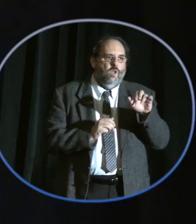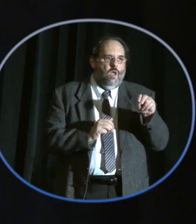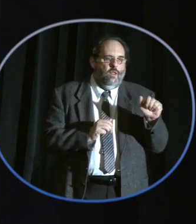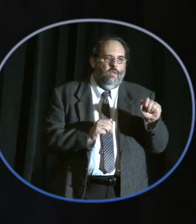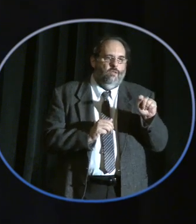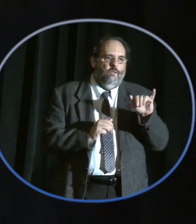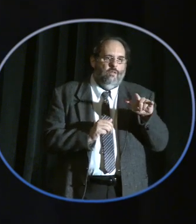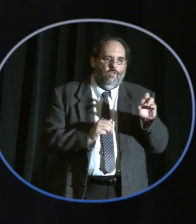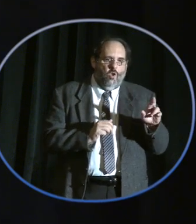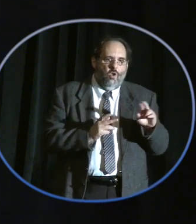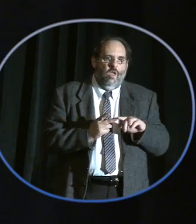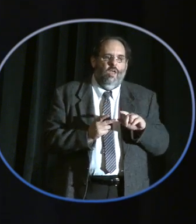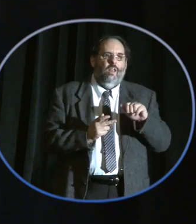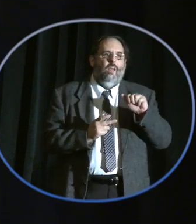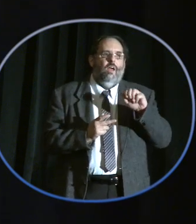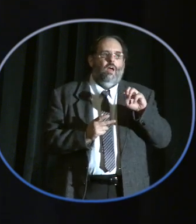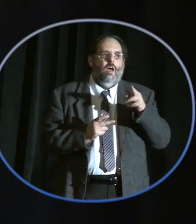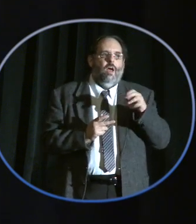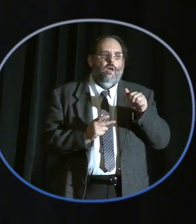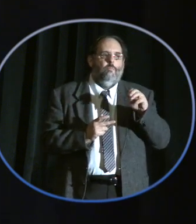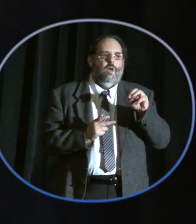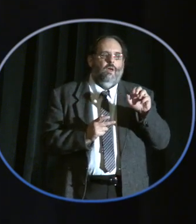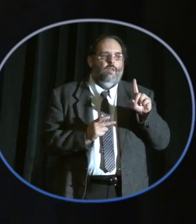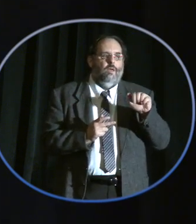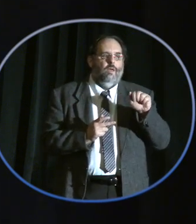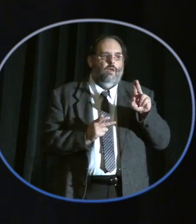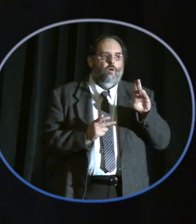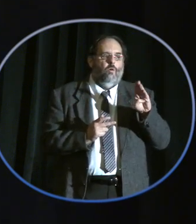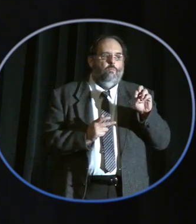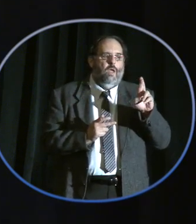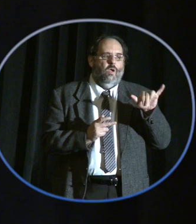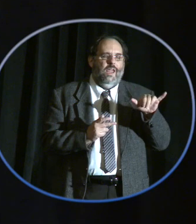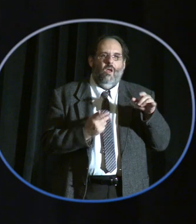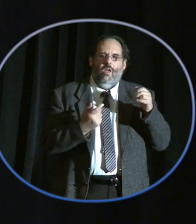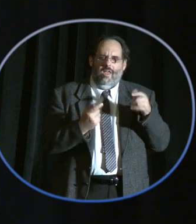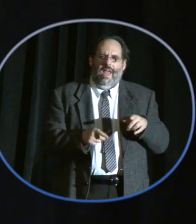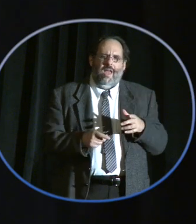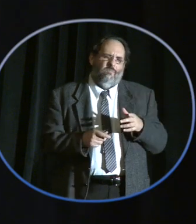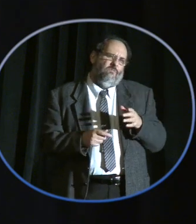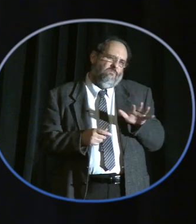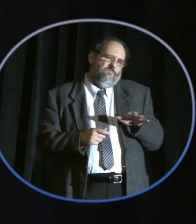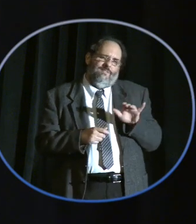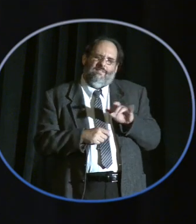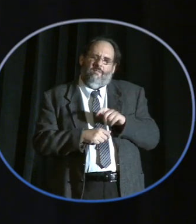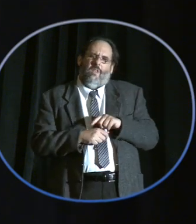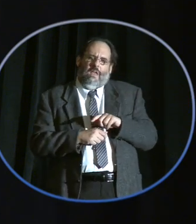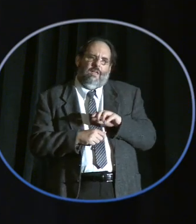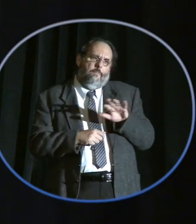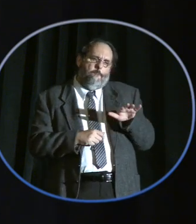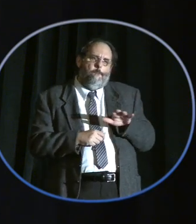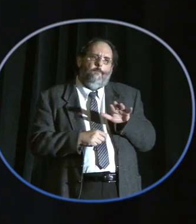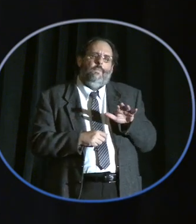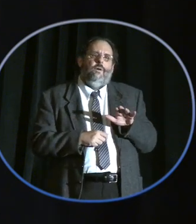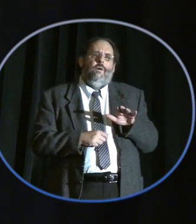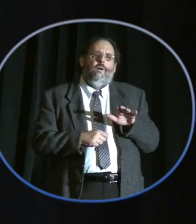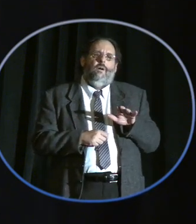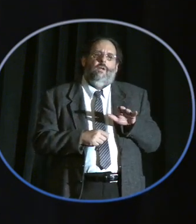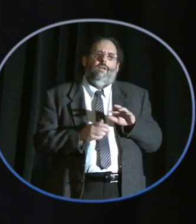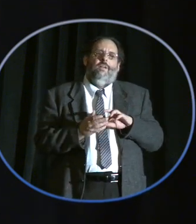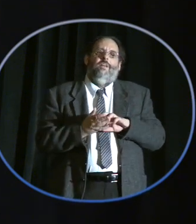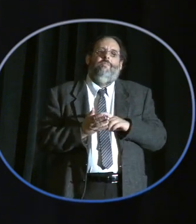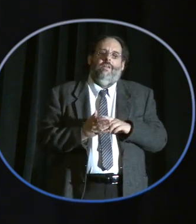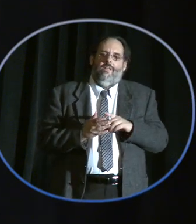Taylor, and Ahmaud Arbery, all happening within a relatively short period of time, it put